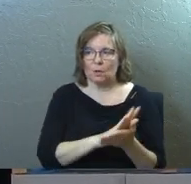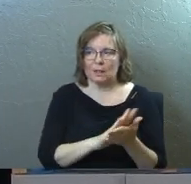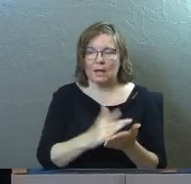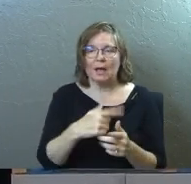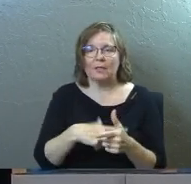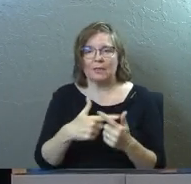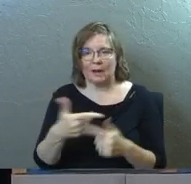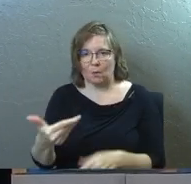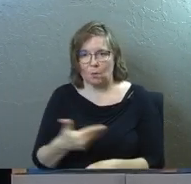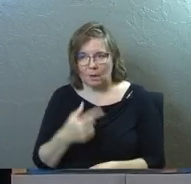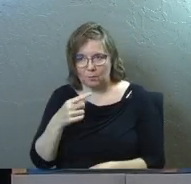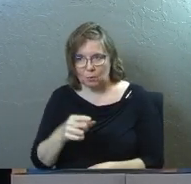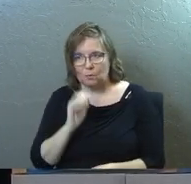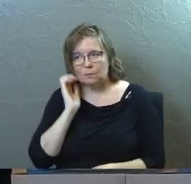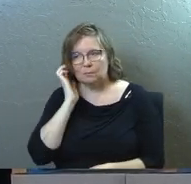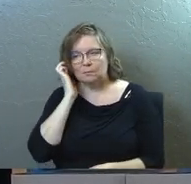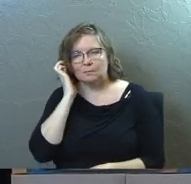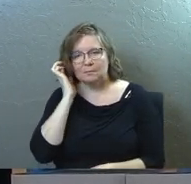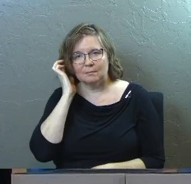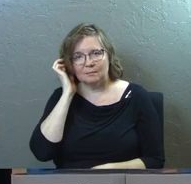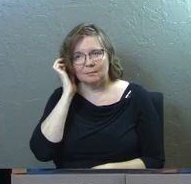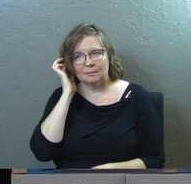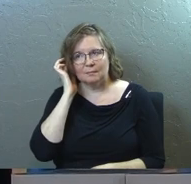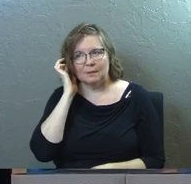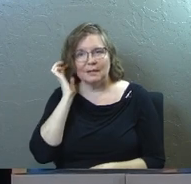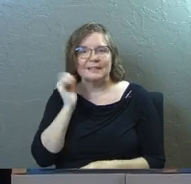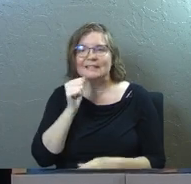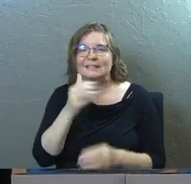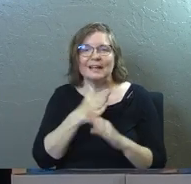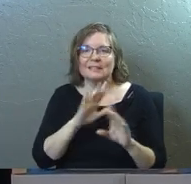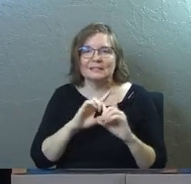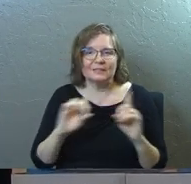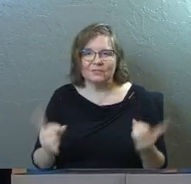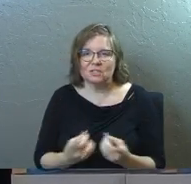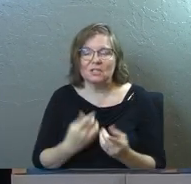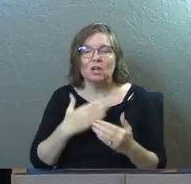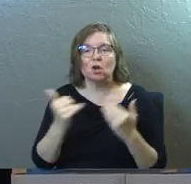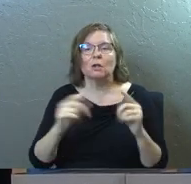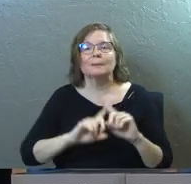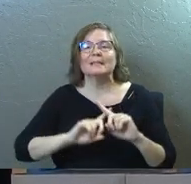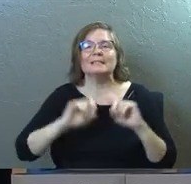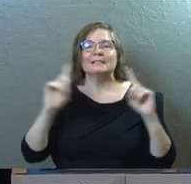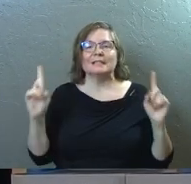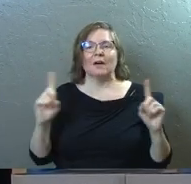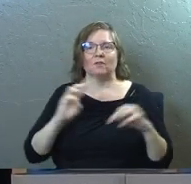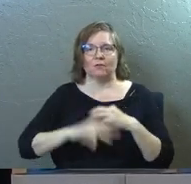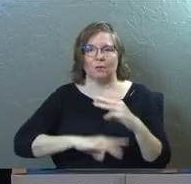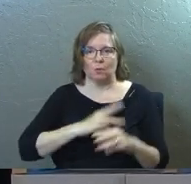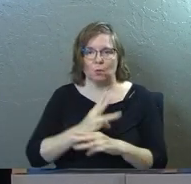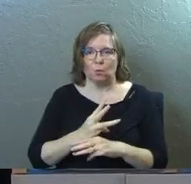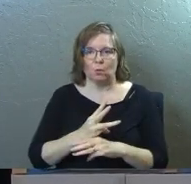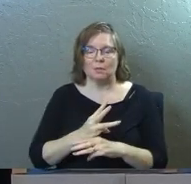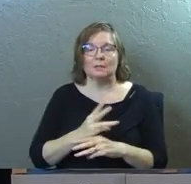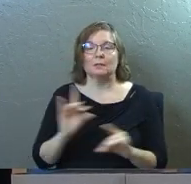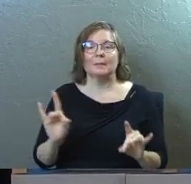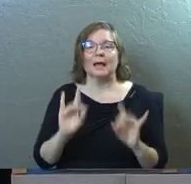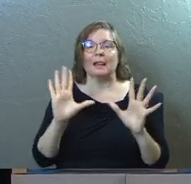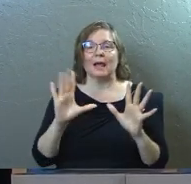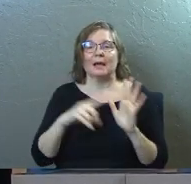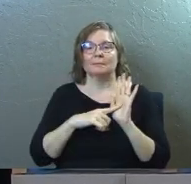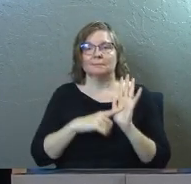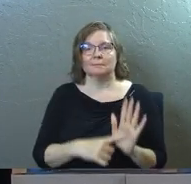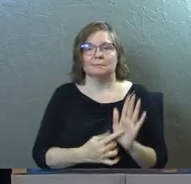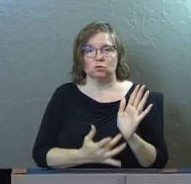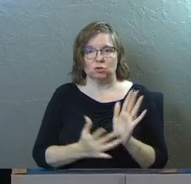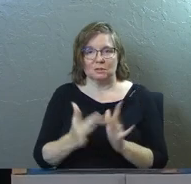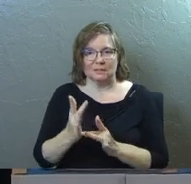thing, then I will welcome you." This is not the call of separation and division. It's a call to be different from the rest of the world, to be a light for